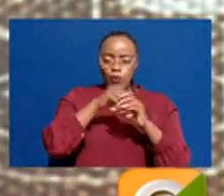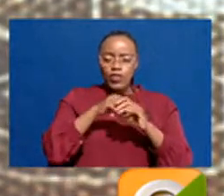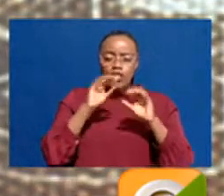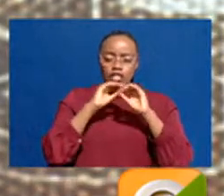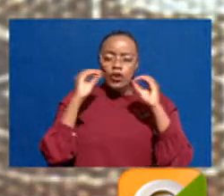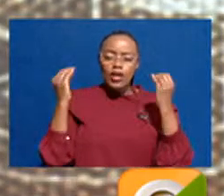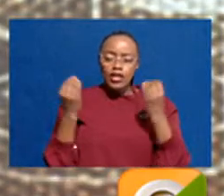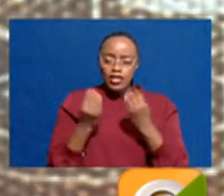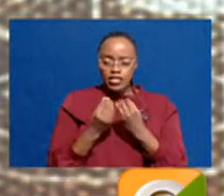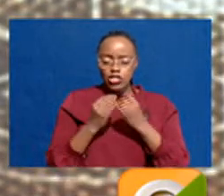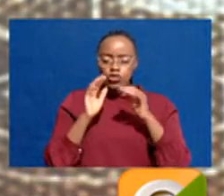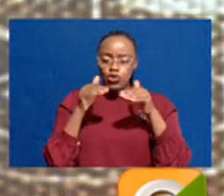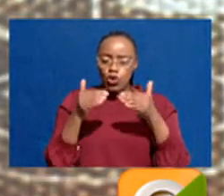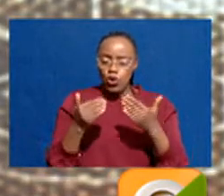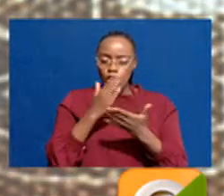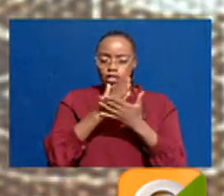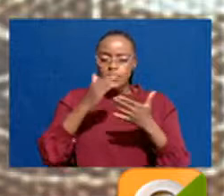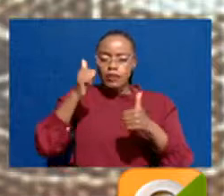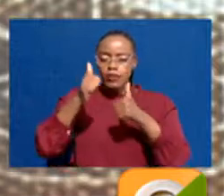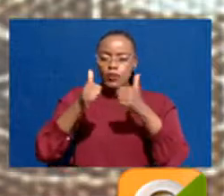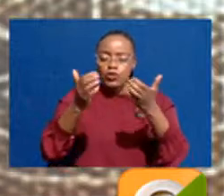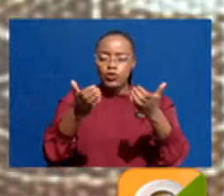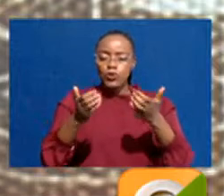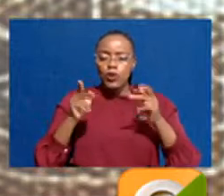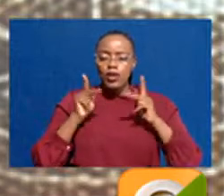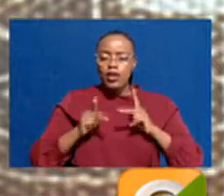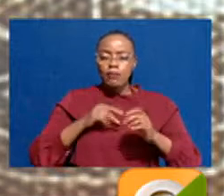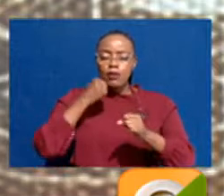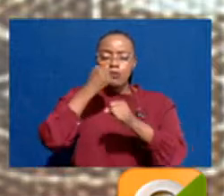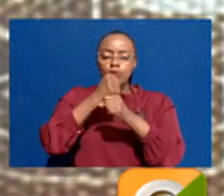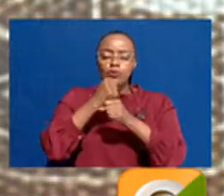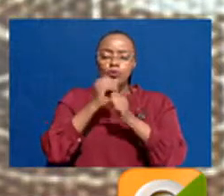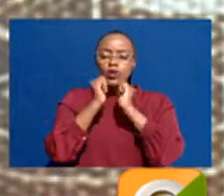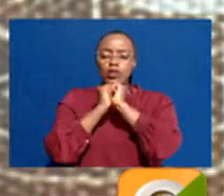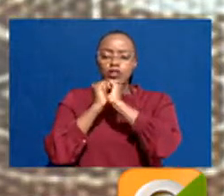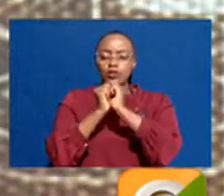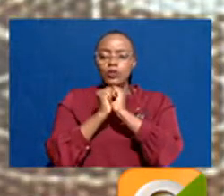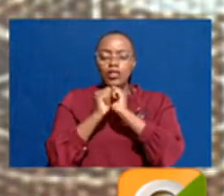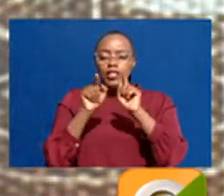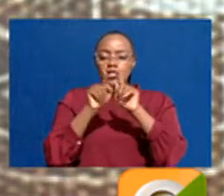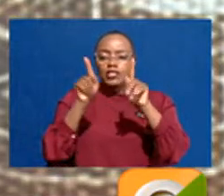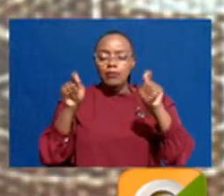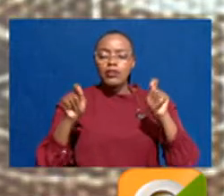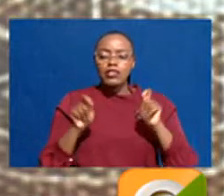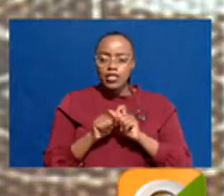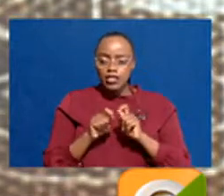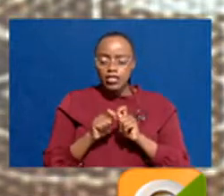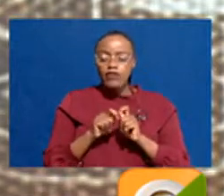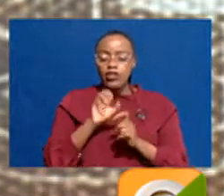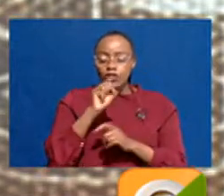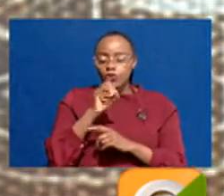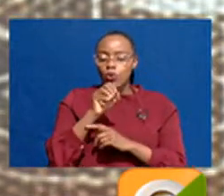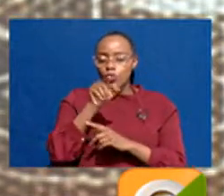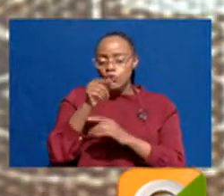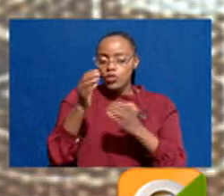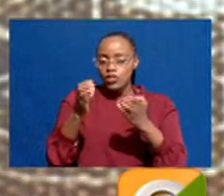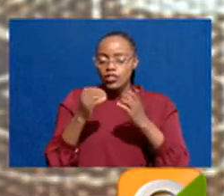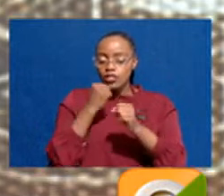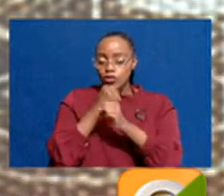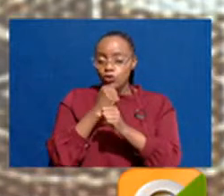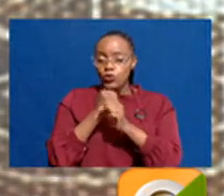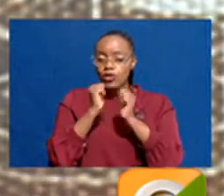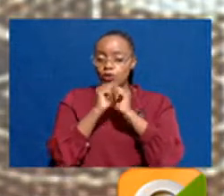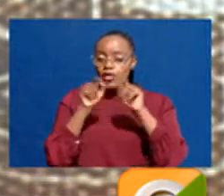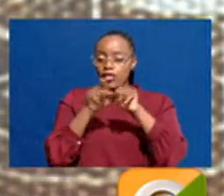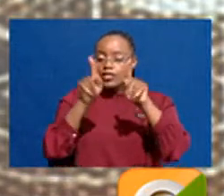organization or something that requires people to work together as a team. Right. So because you need to work together